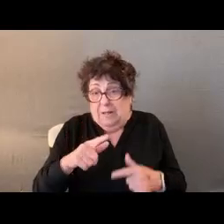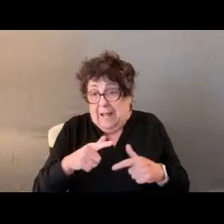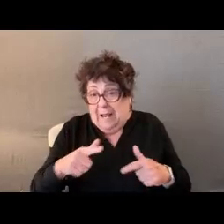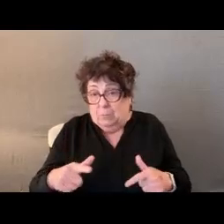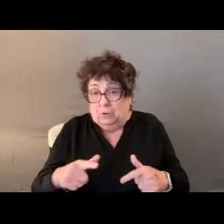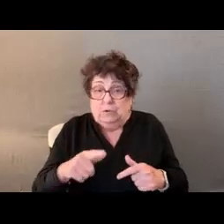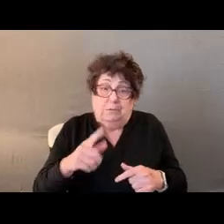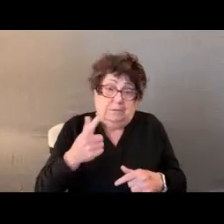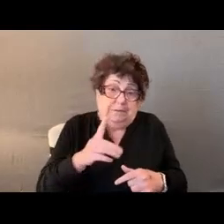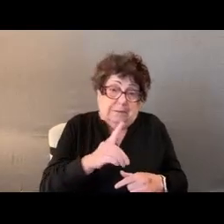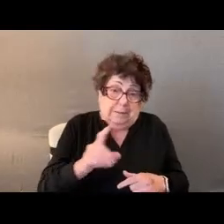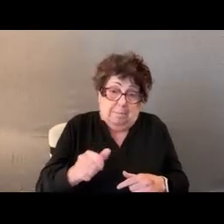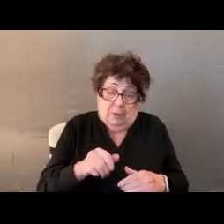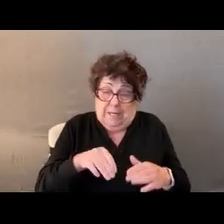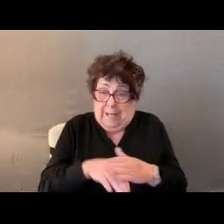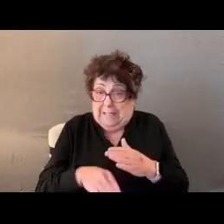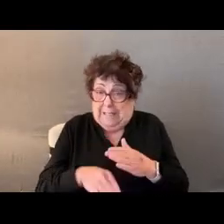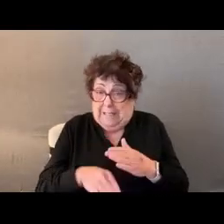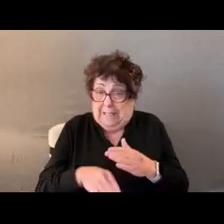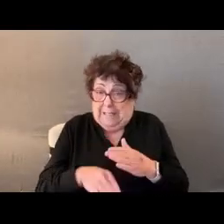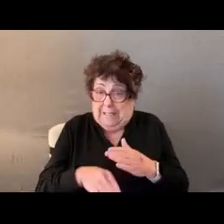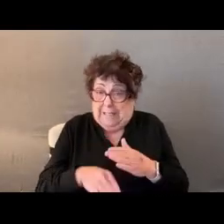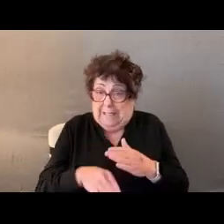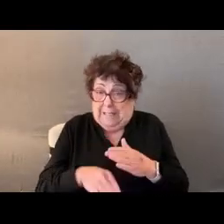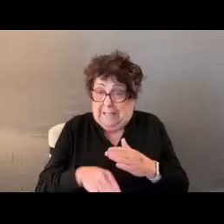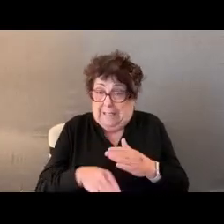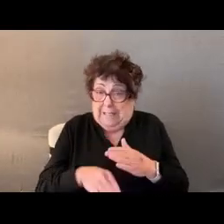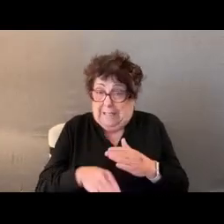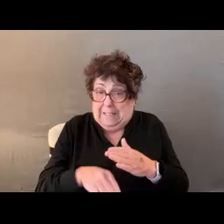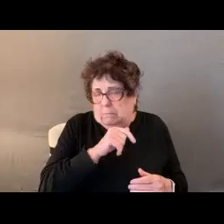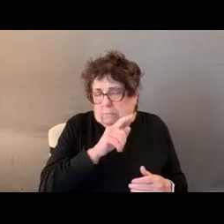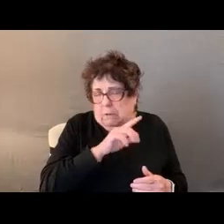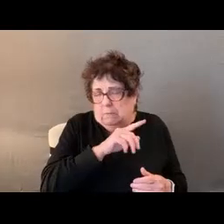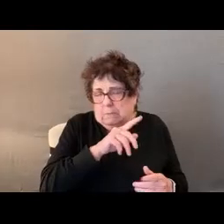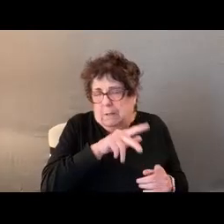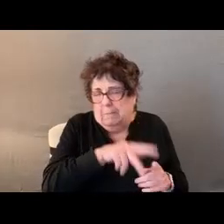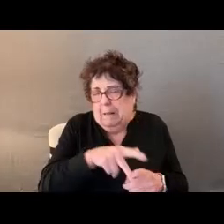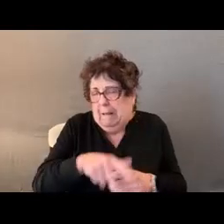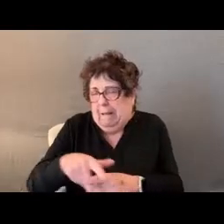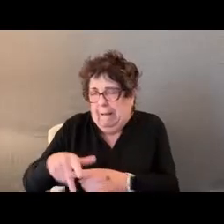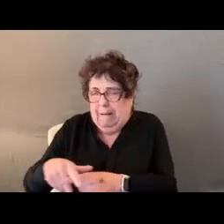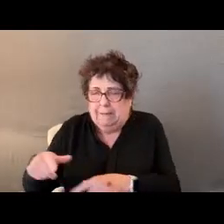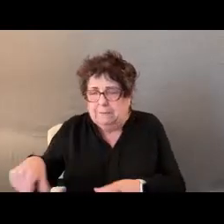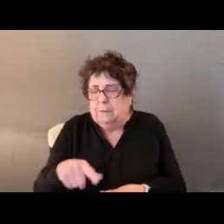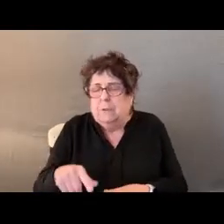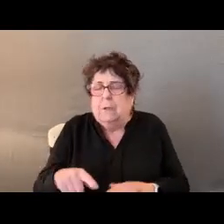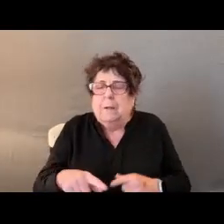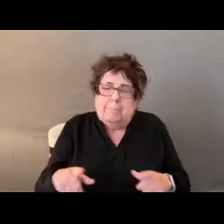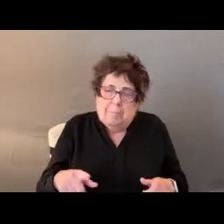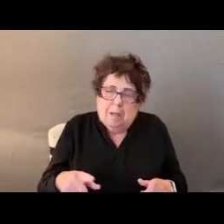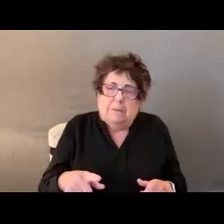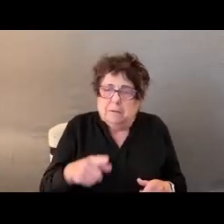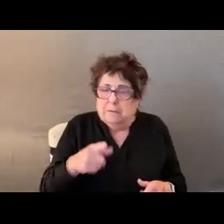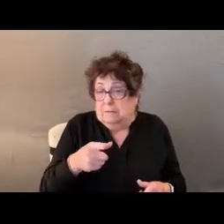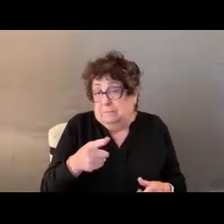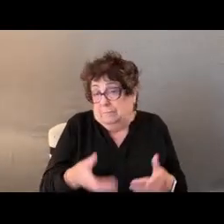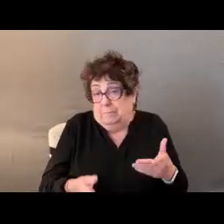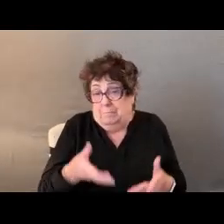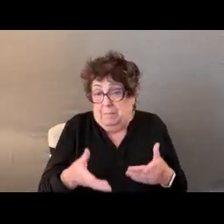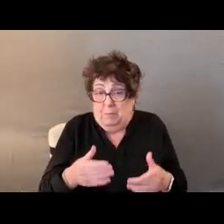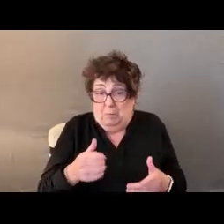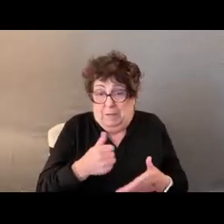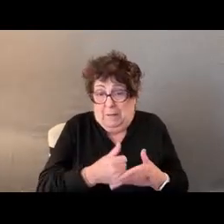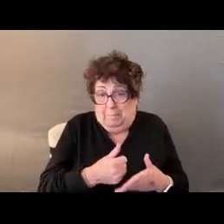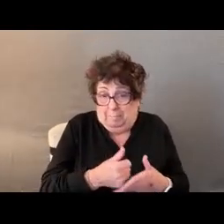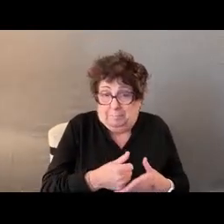be some analogy in terms of the kinds of partner organizations that you work with to actually administer your services. We also talked to some